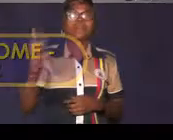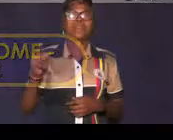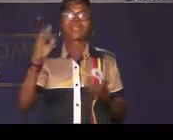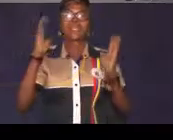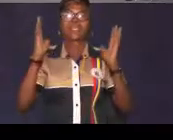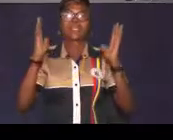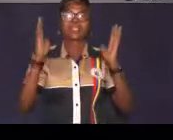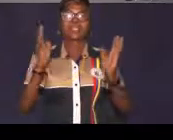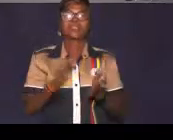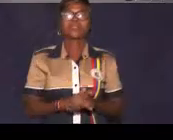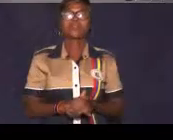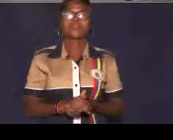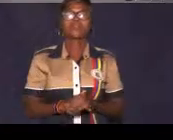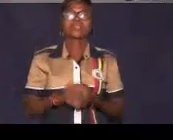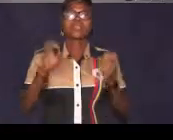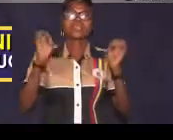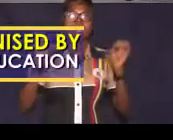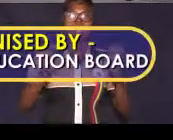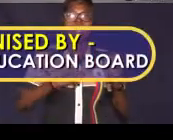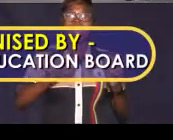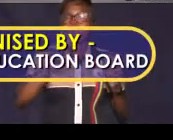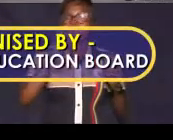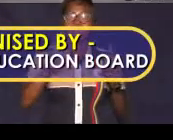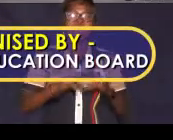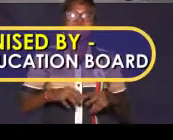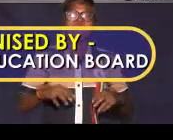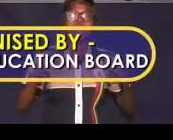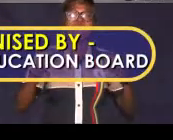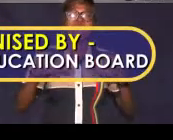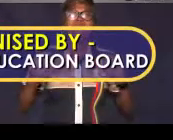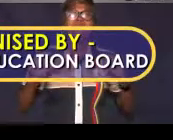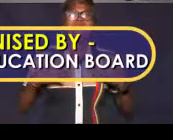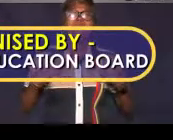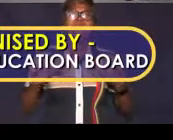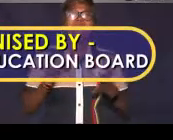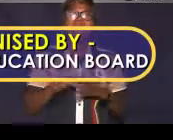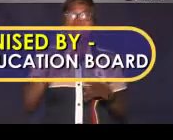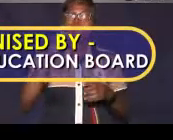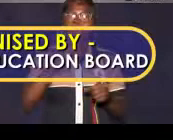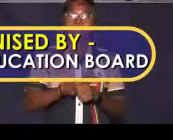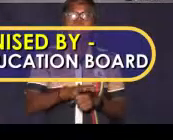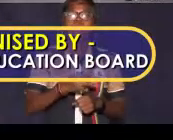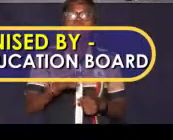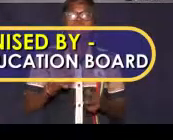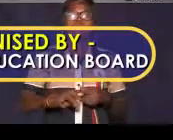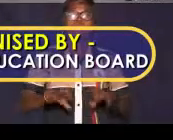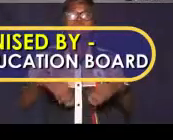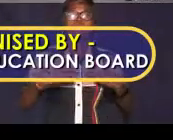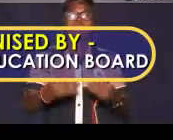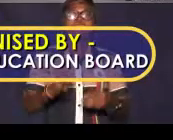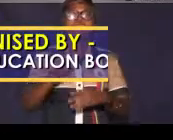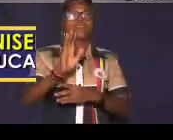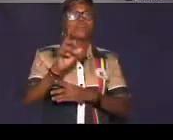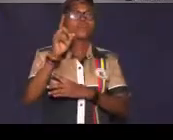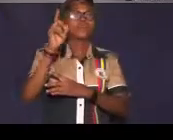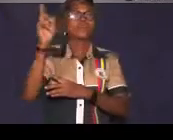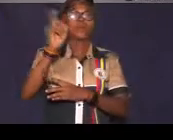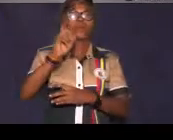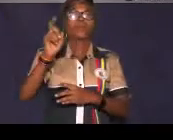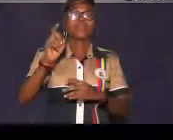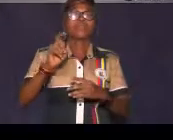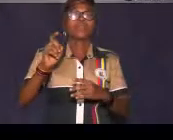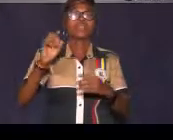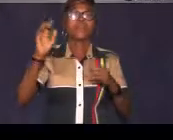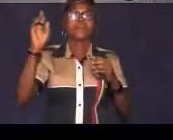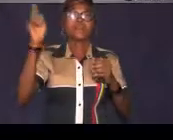together. 100% attention. Excellent. I'm very happy that you are promising to give me 100% attention